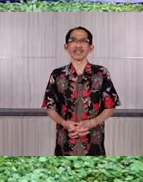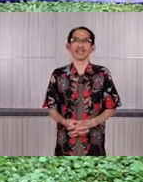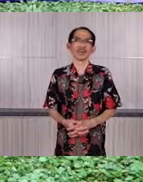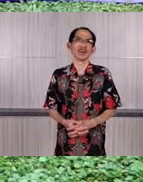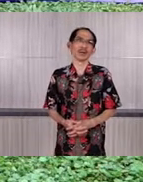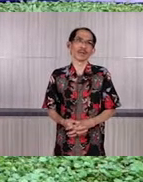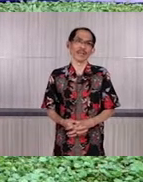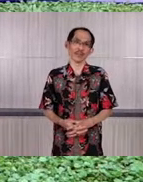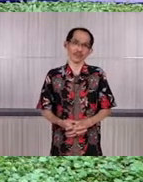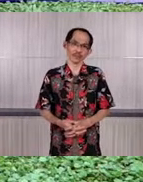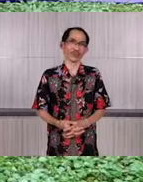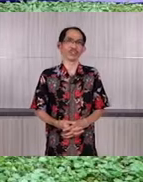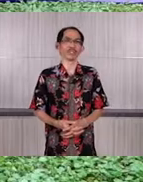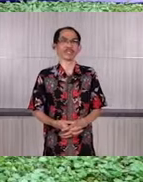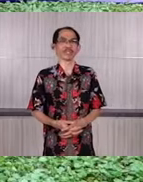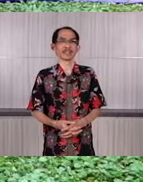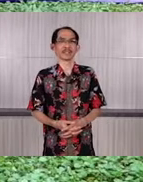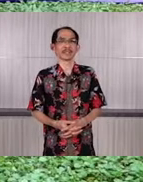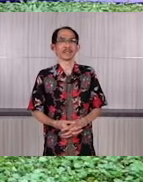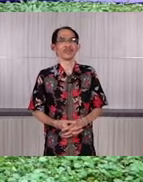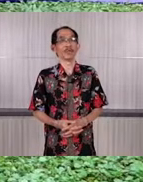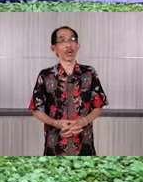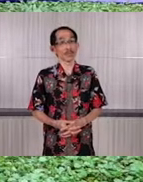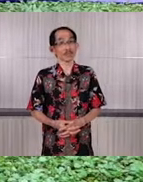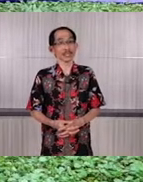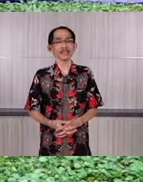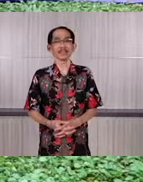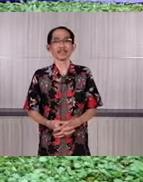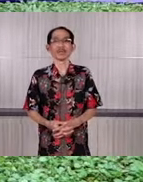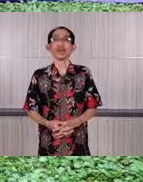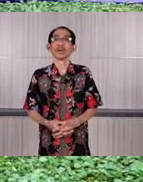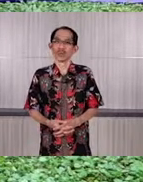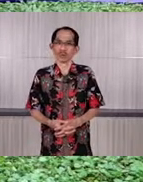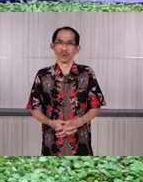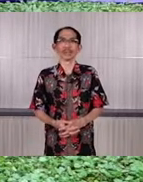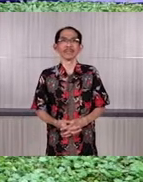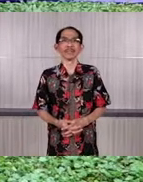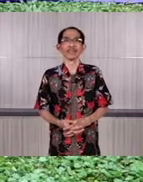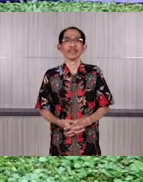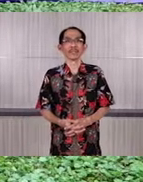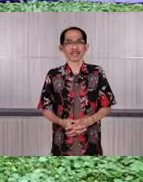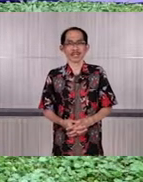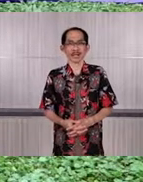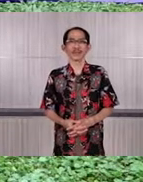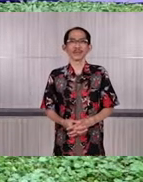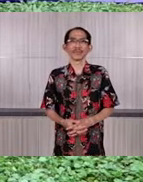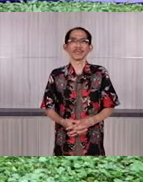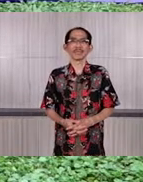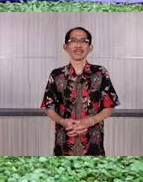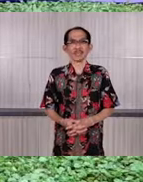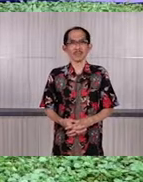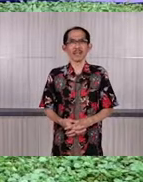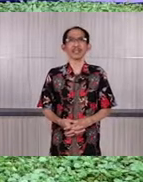worried about in the future. We obsess, worry, grieve, imagine